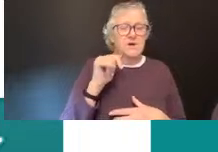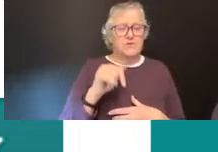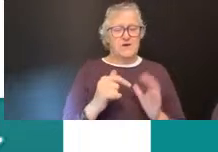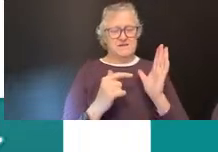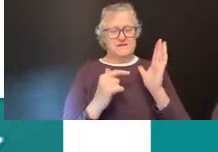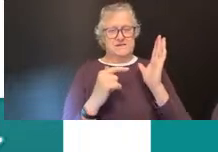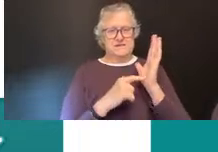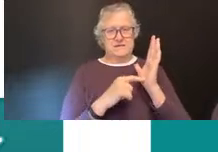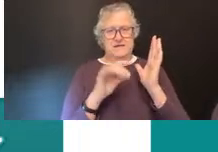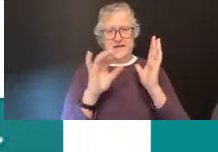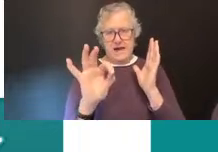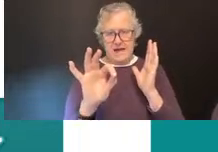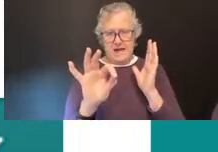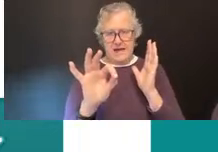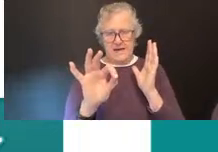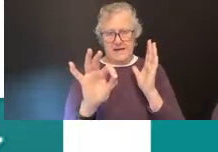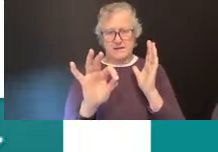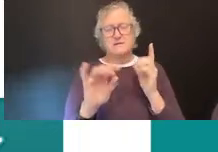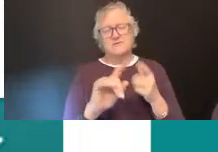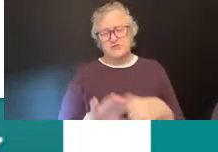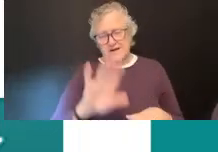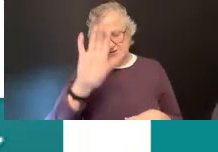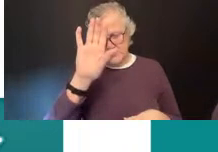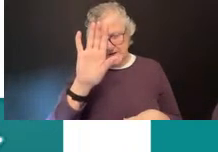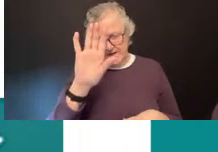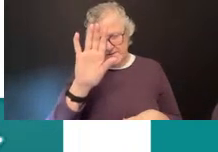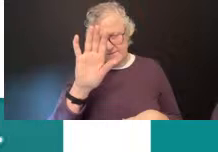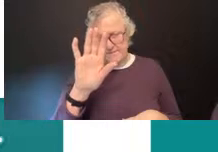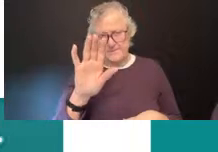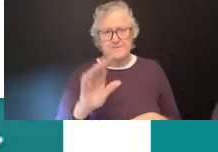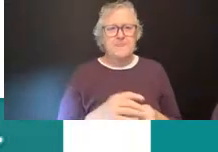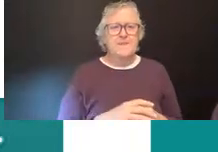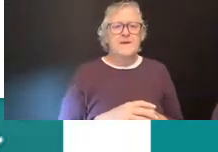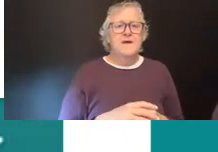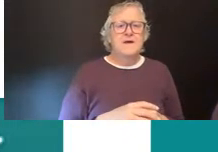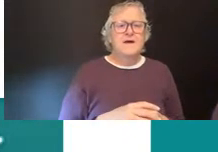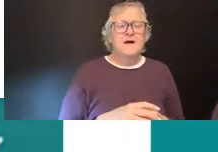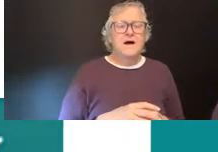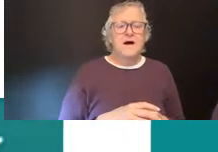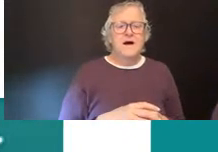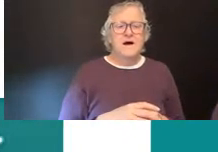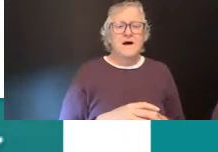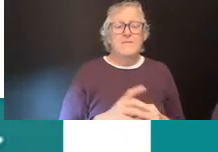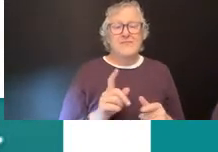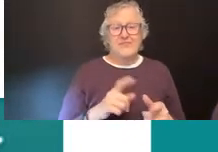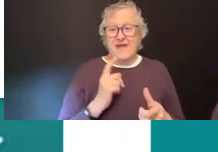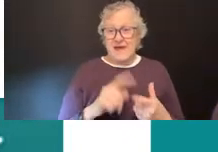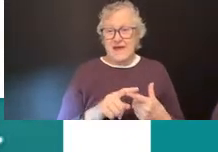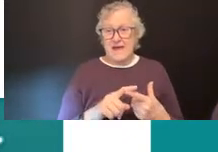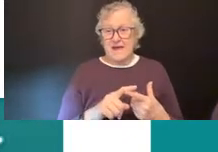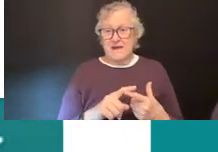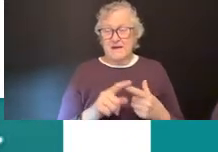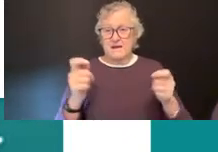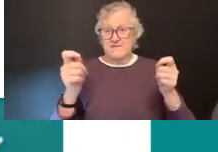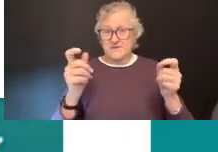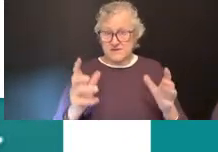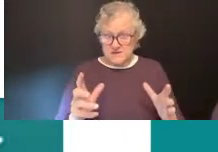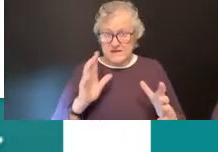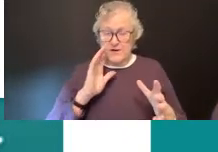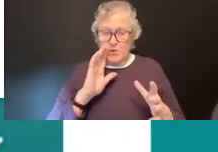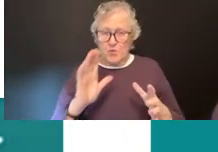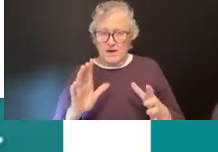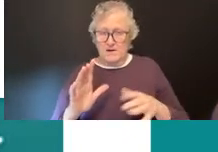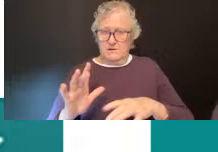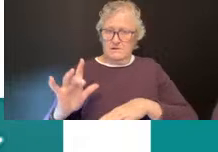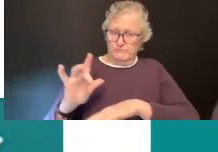receive an unmute request. Please accept it. If you're commenting by phone, dial or press *6 to